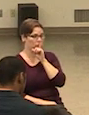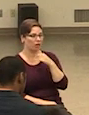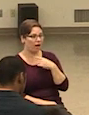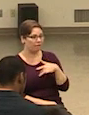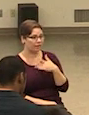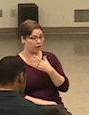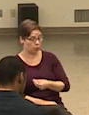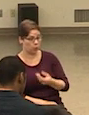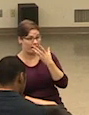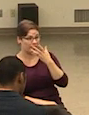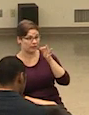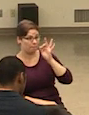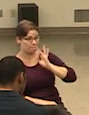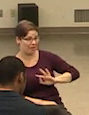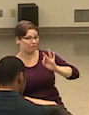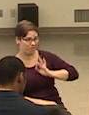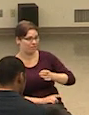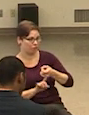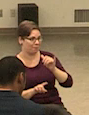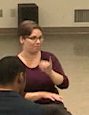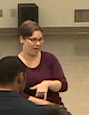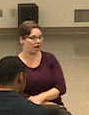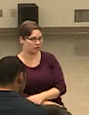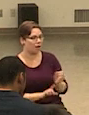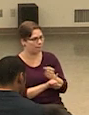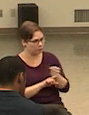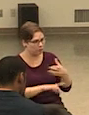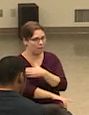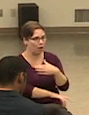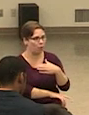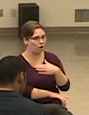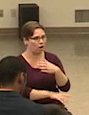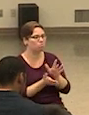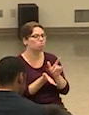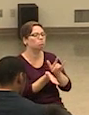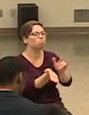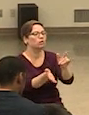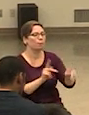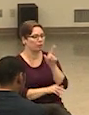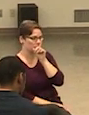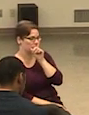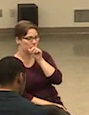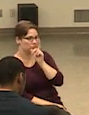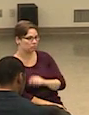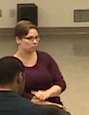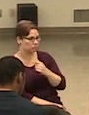like whiteness is benefiting off of that abuse and that power, like that white supremacy,